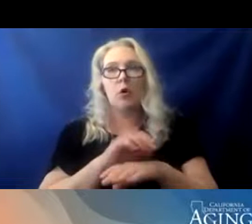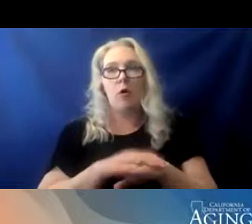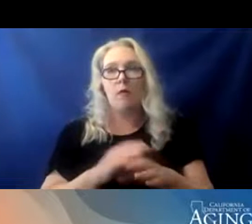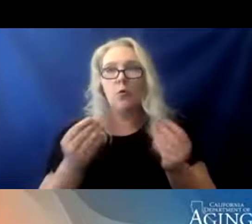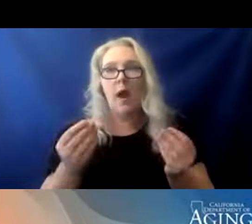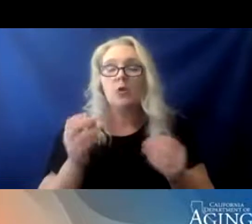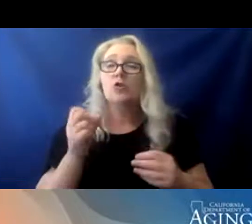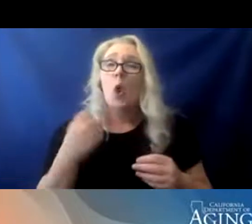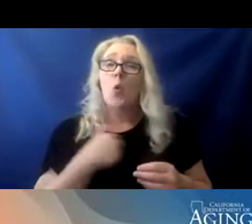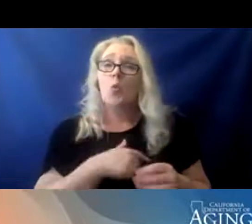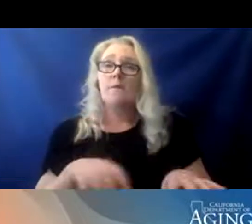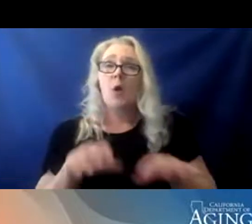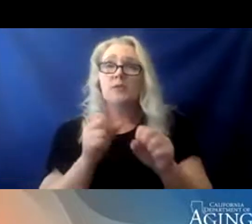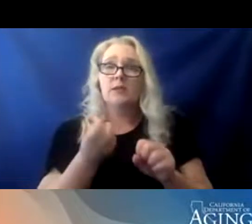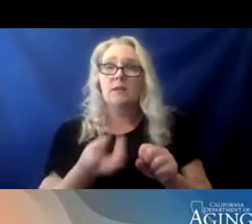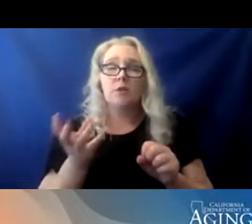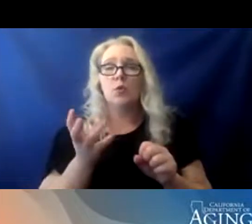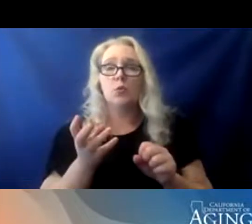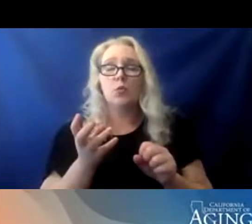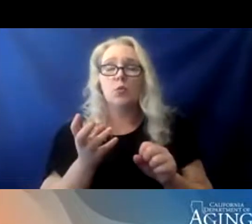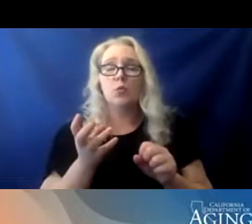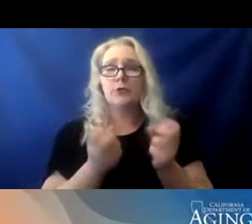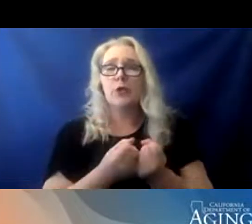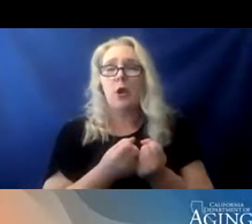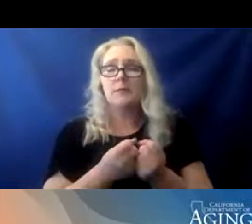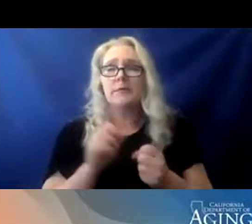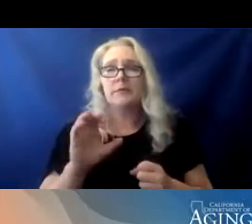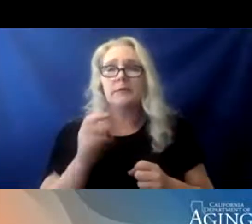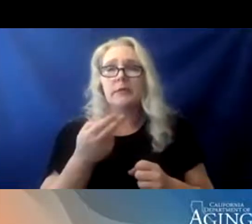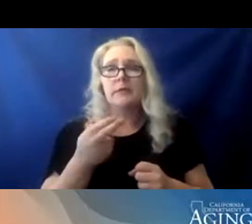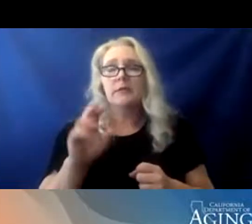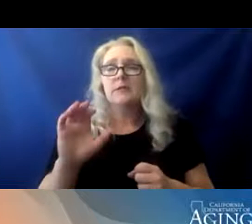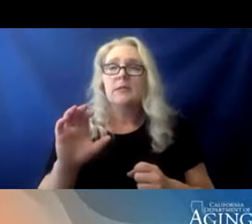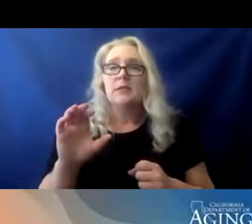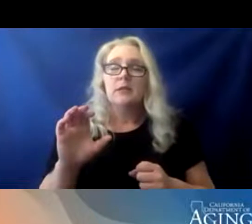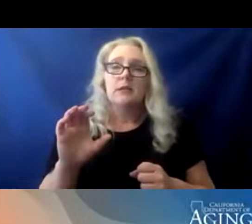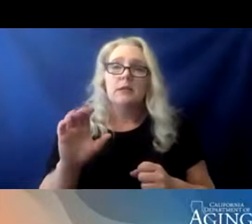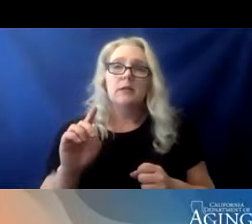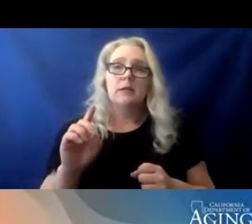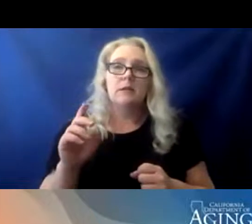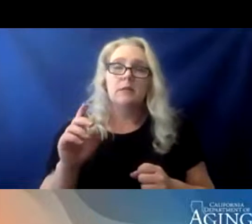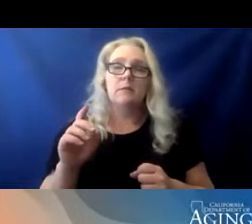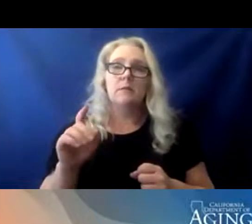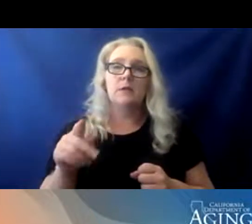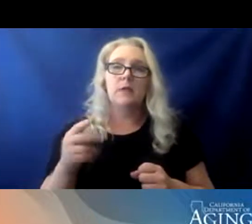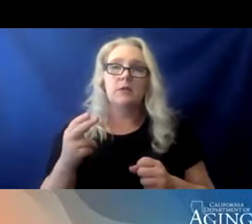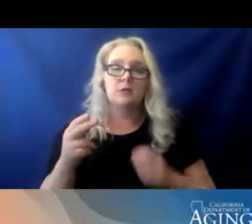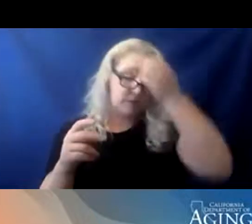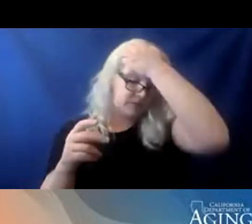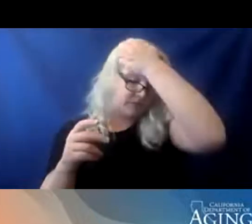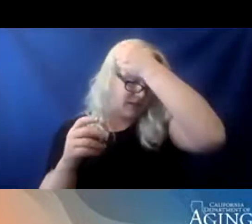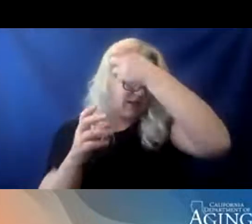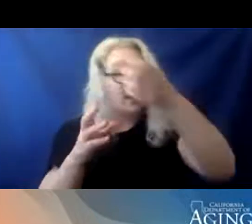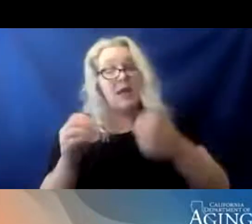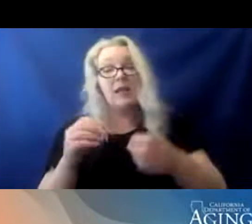a couple different workshops with CDPH where they invited not just CDPH staff, but also local health department staff to